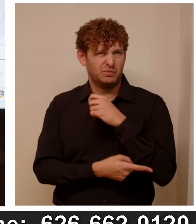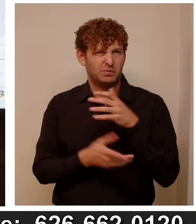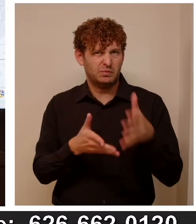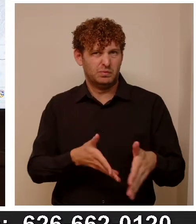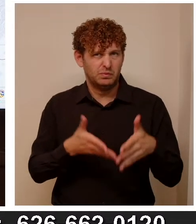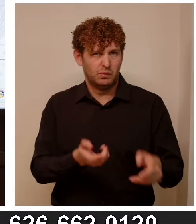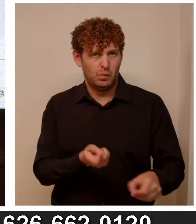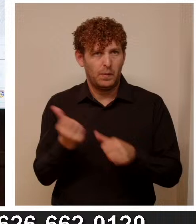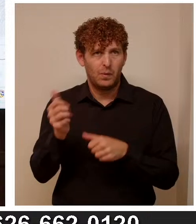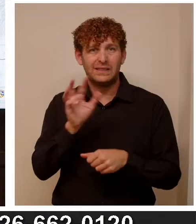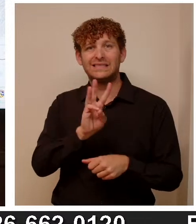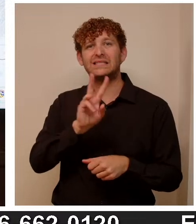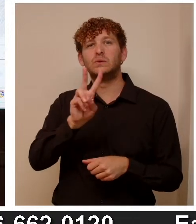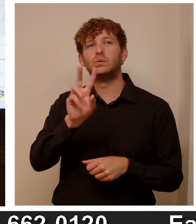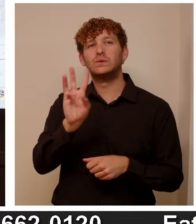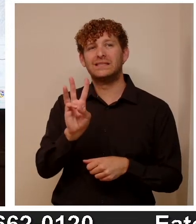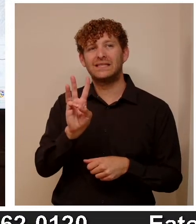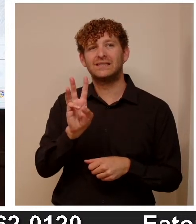626-979-5370.